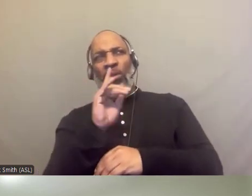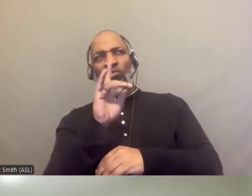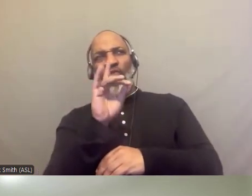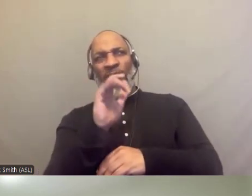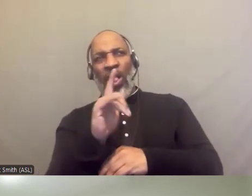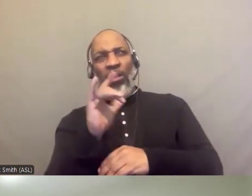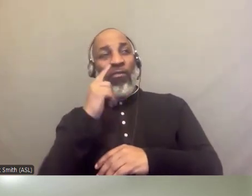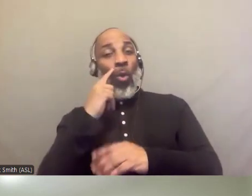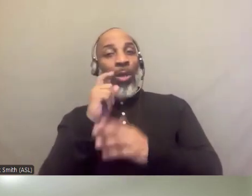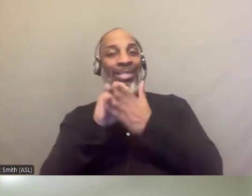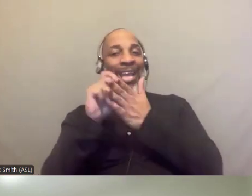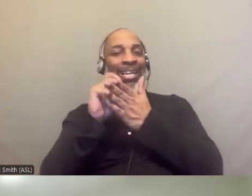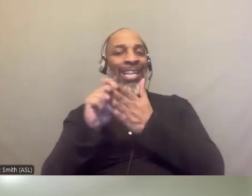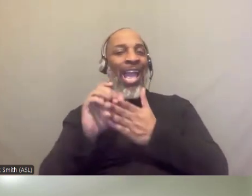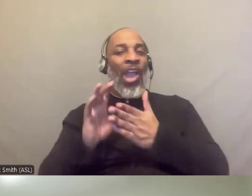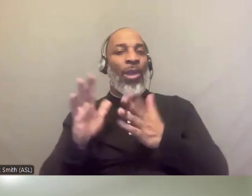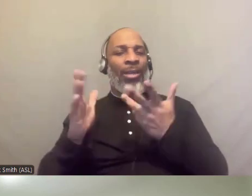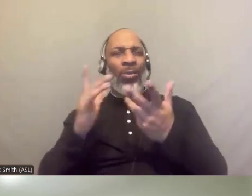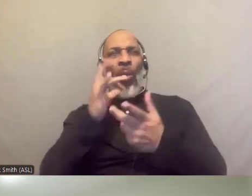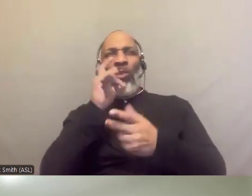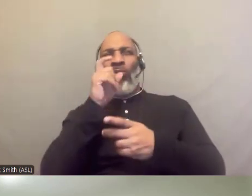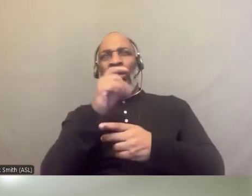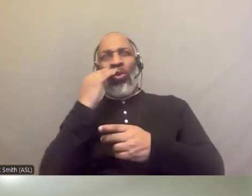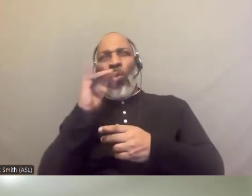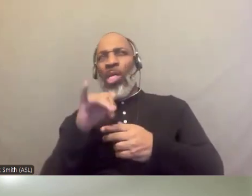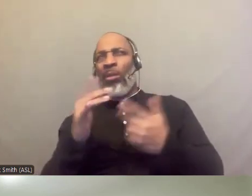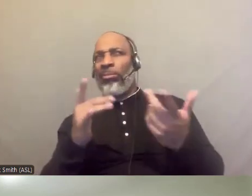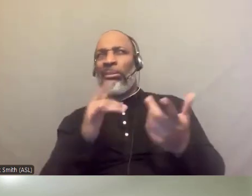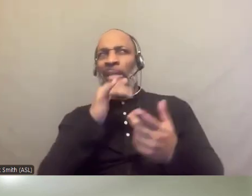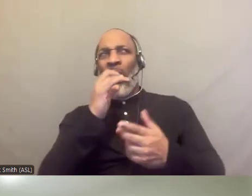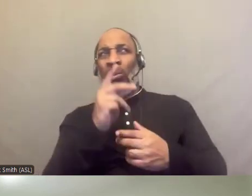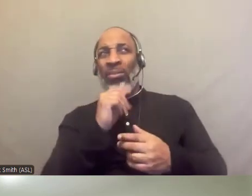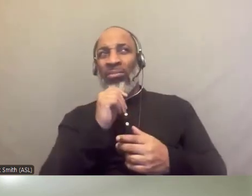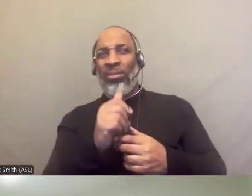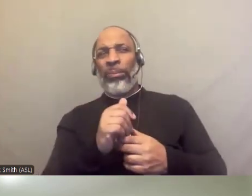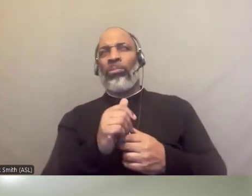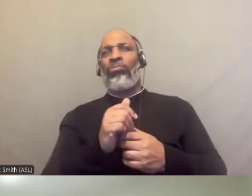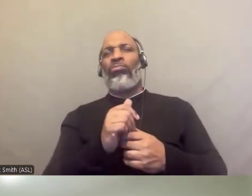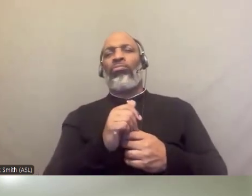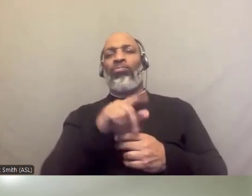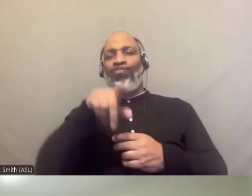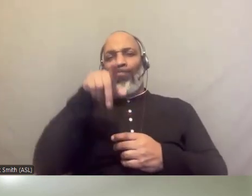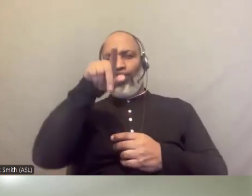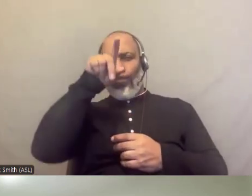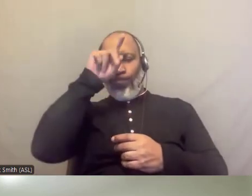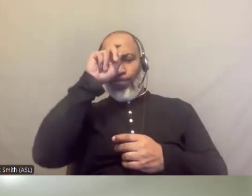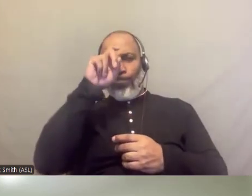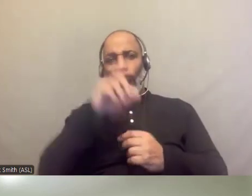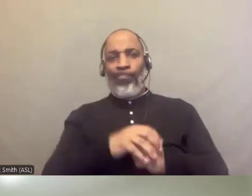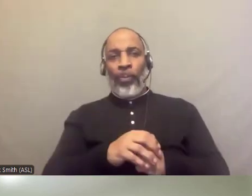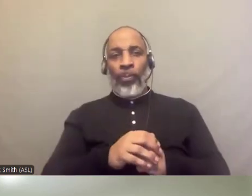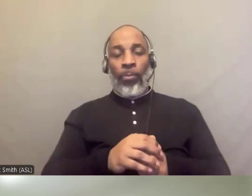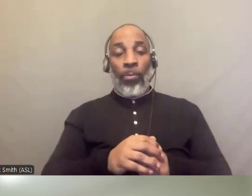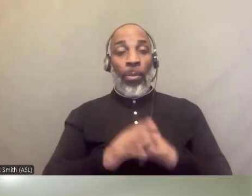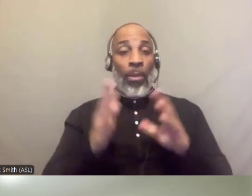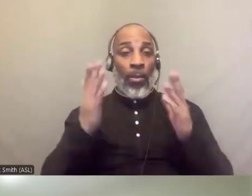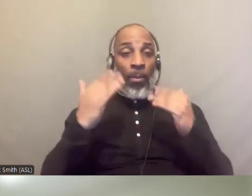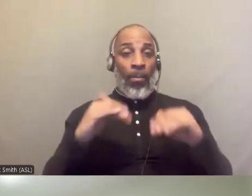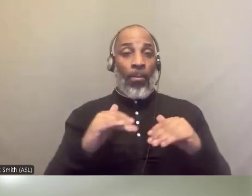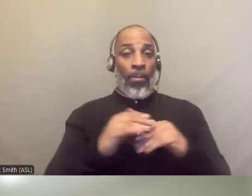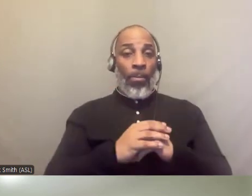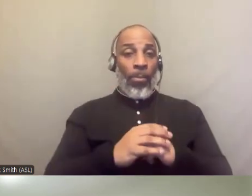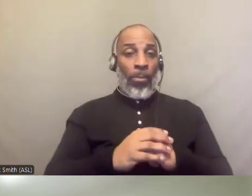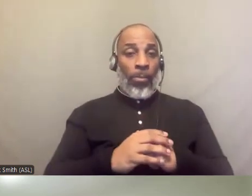what job you're applying for in order to determine whether this question is okay or not. Okay, great. The